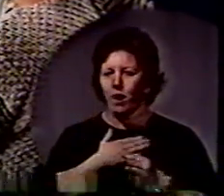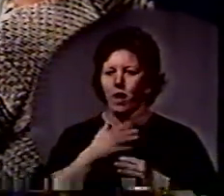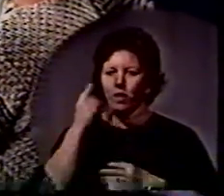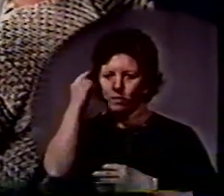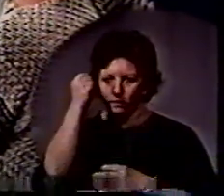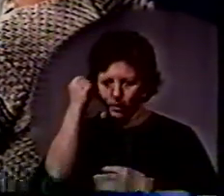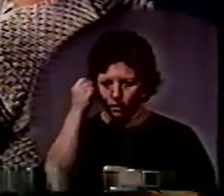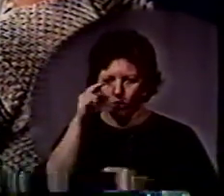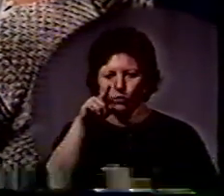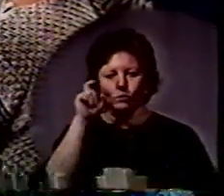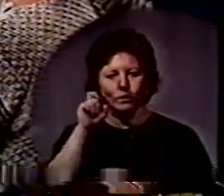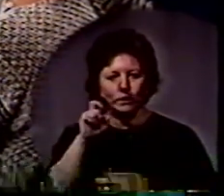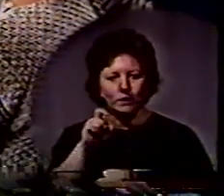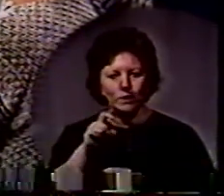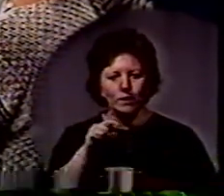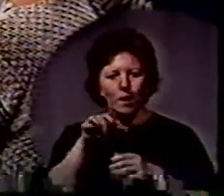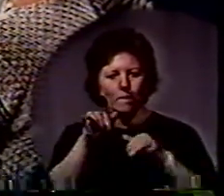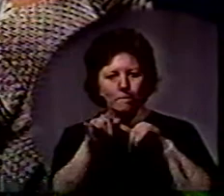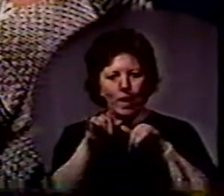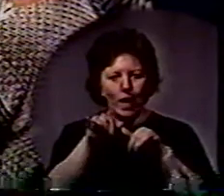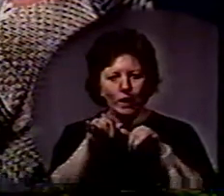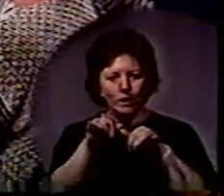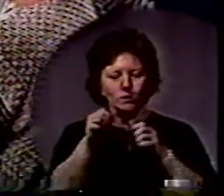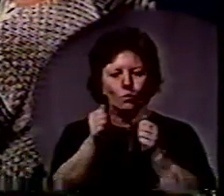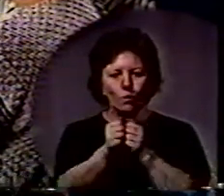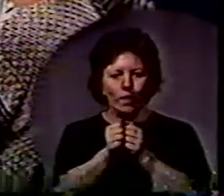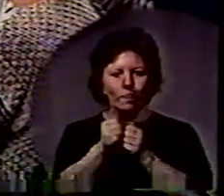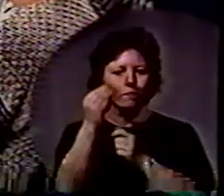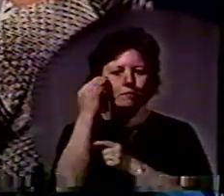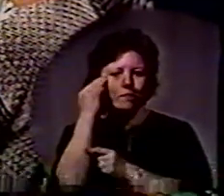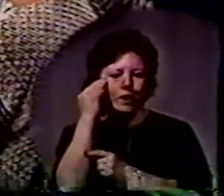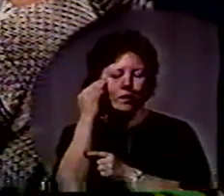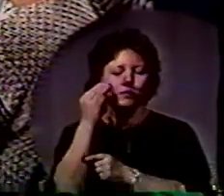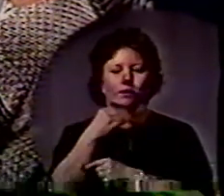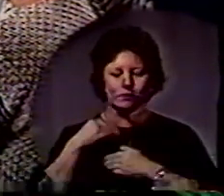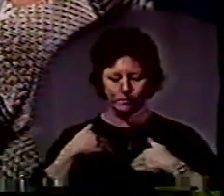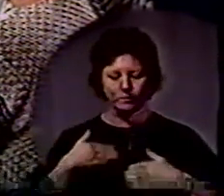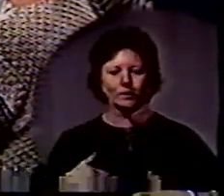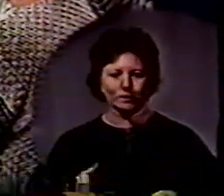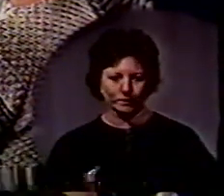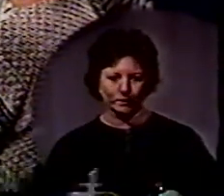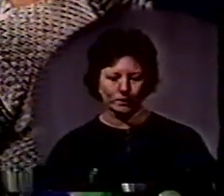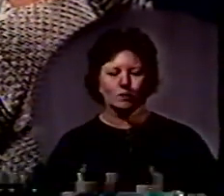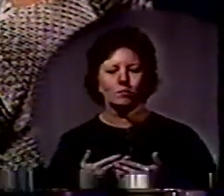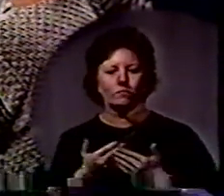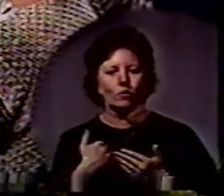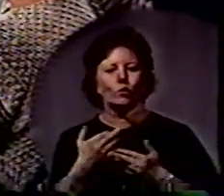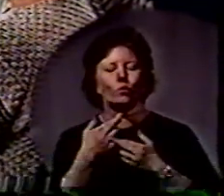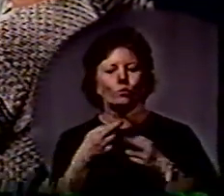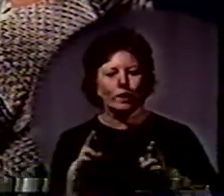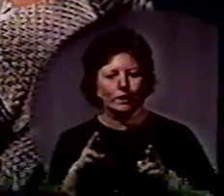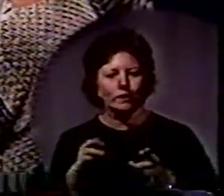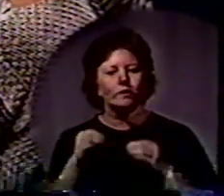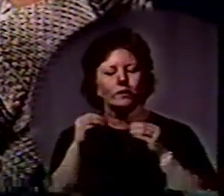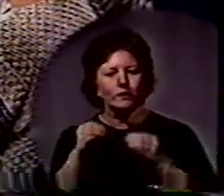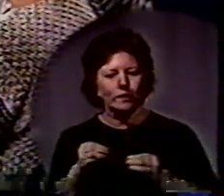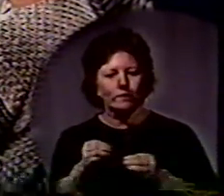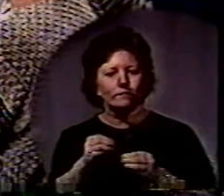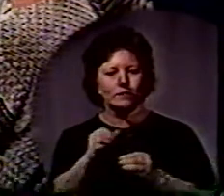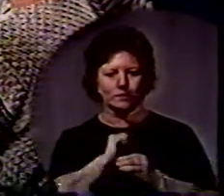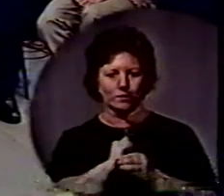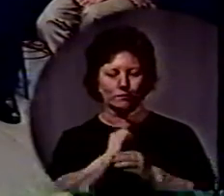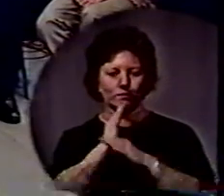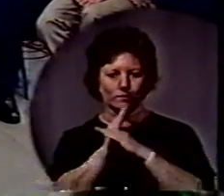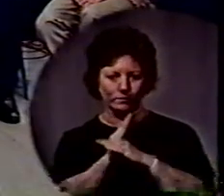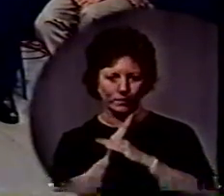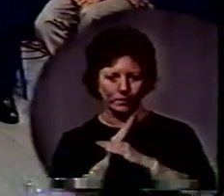which means that your life has to be in focus before you're really able to exert any type of physical defense. So in my classes,